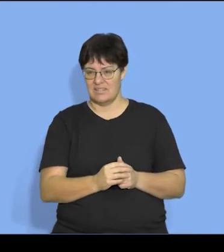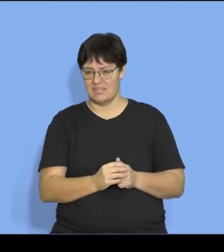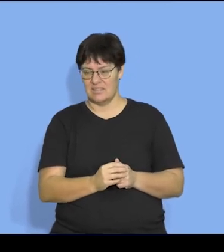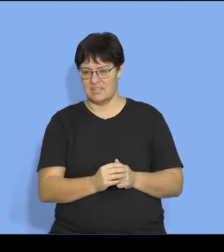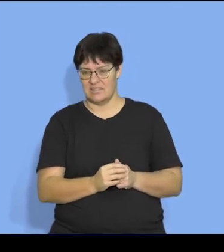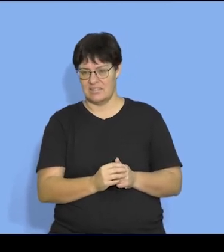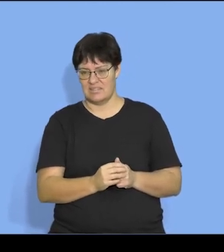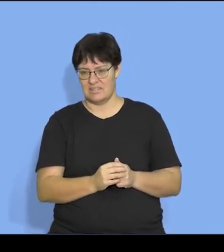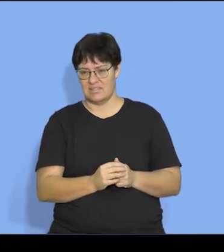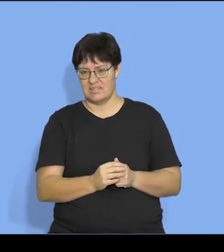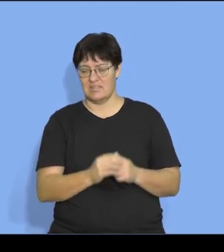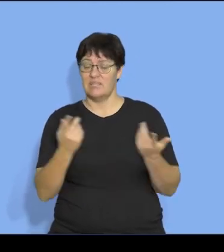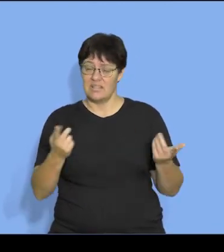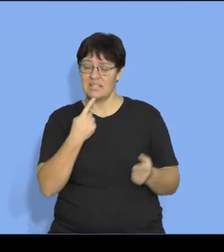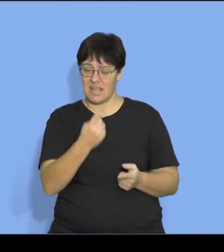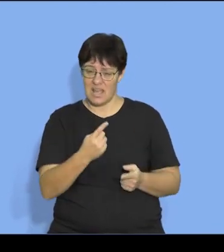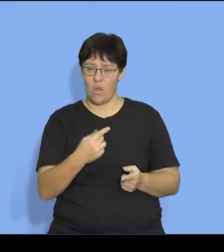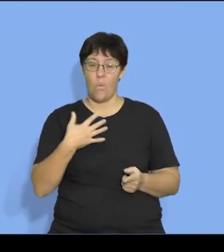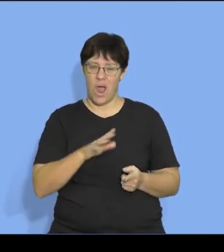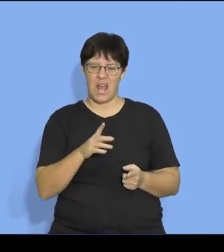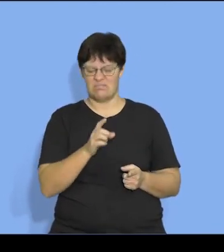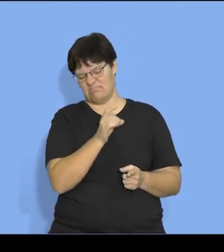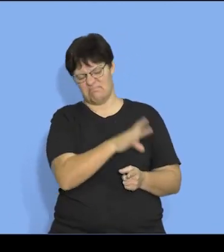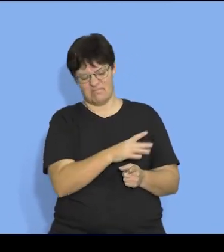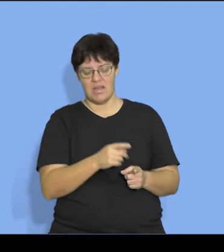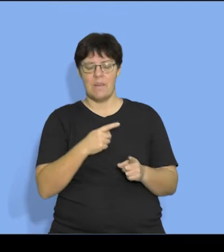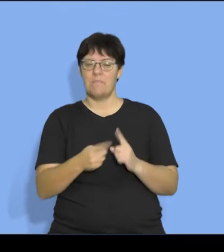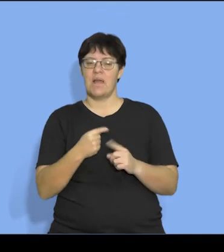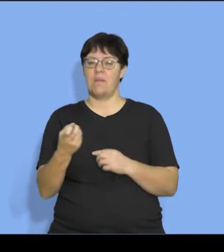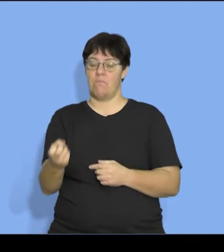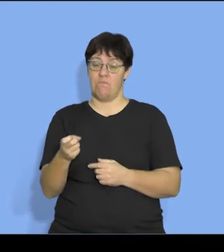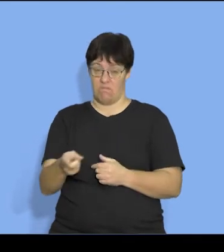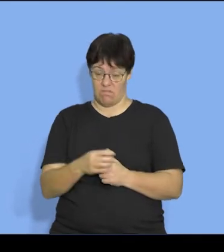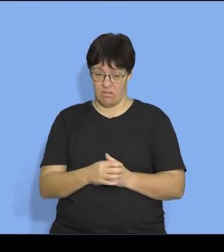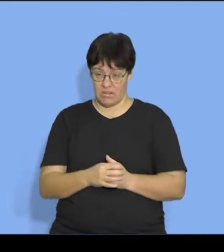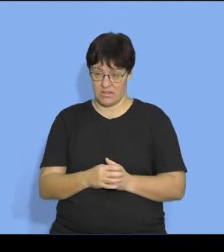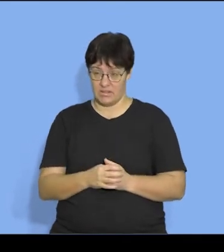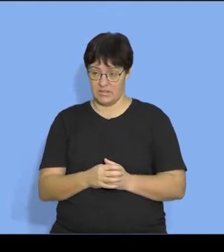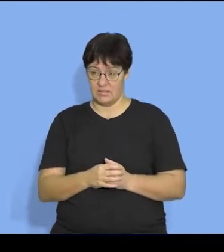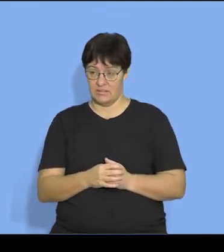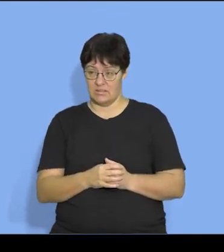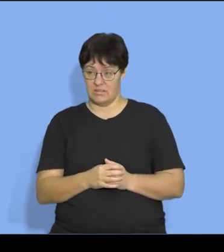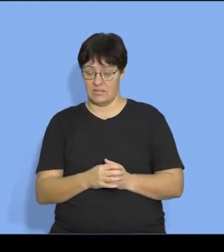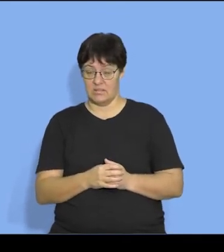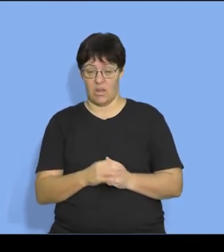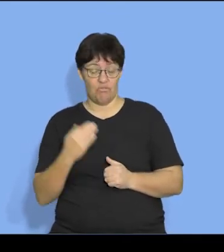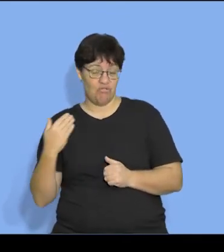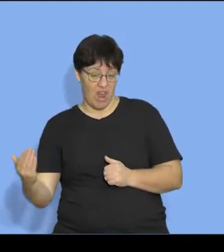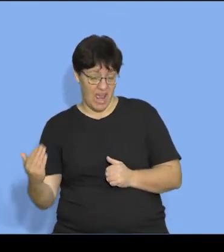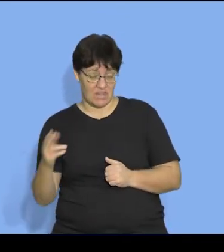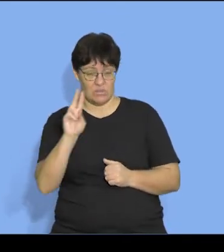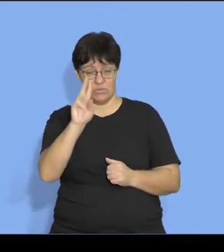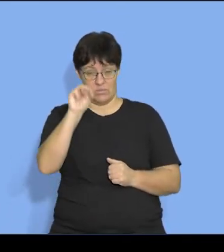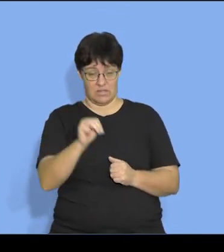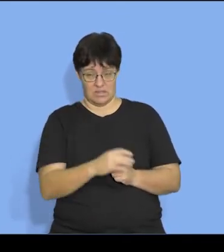had to say to you, my cat decides to go play with her ball, which position-wise is 2 meters to her